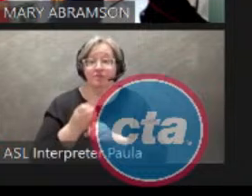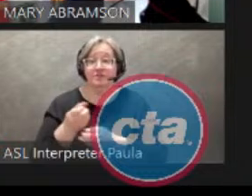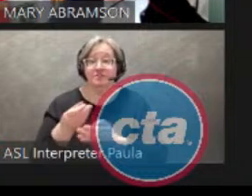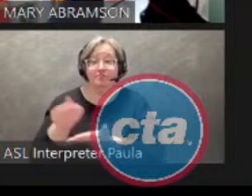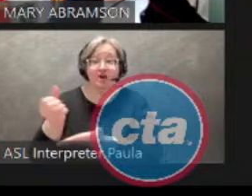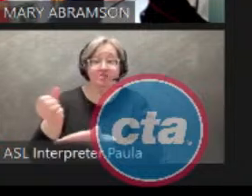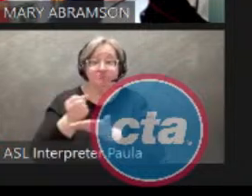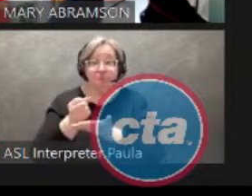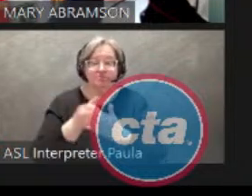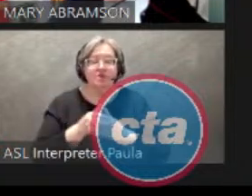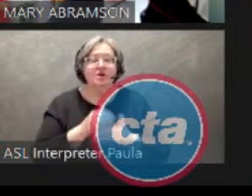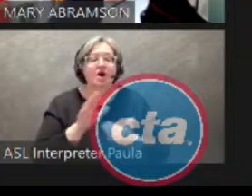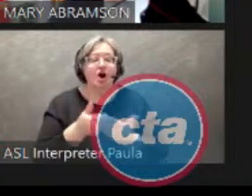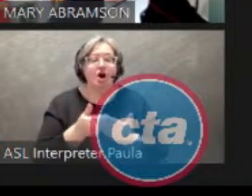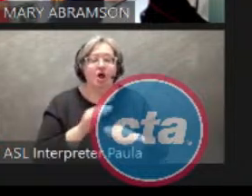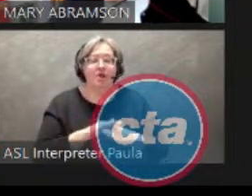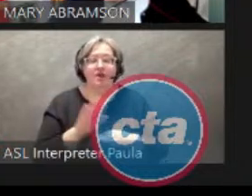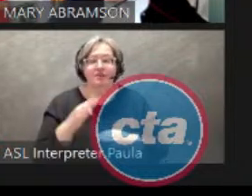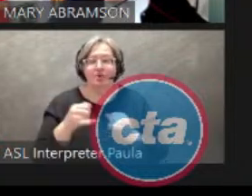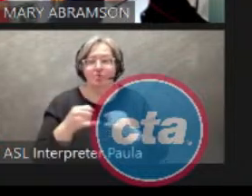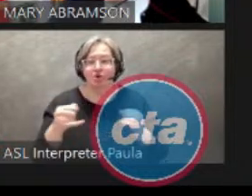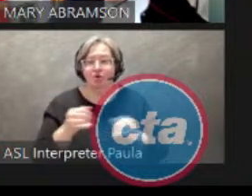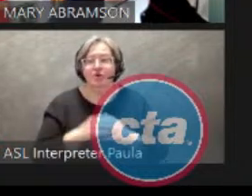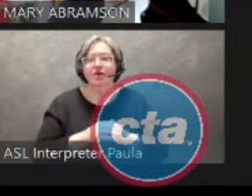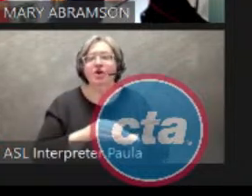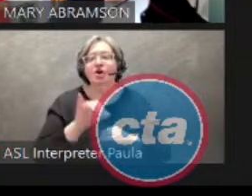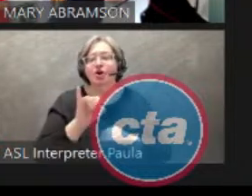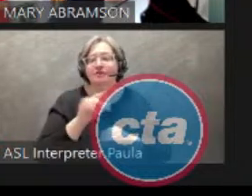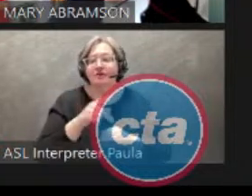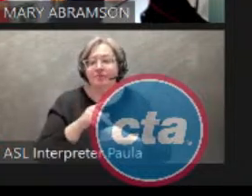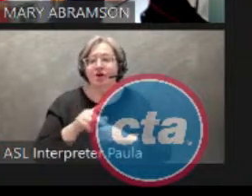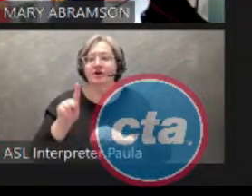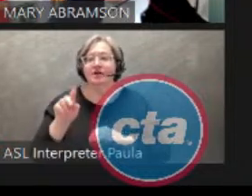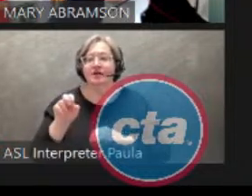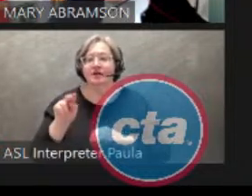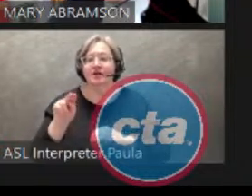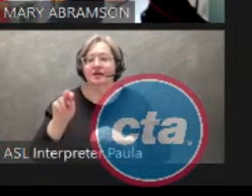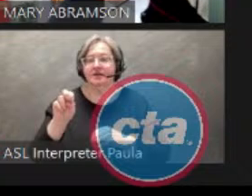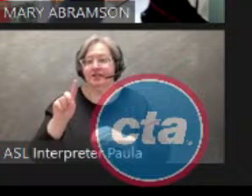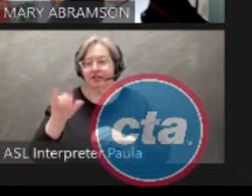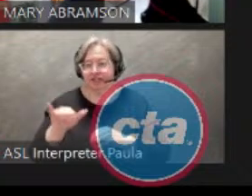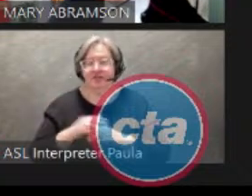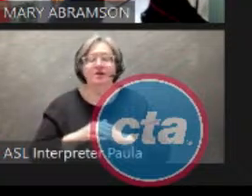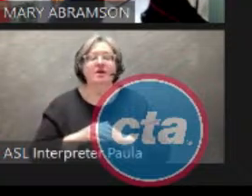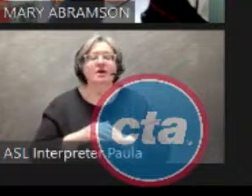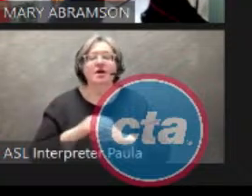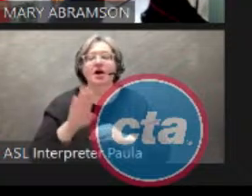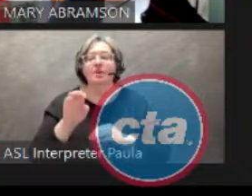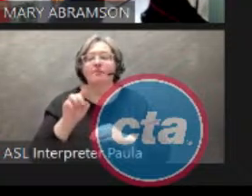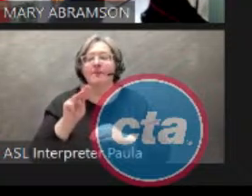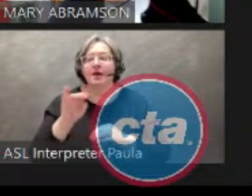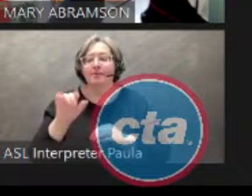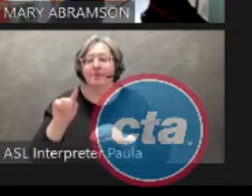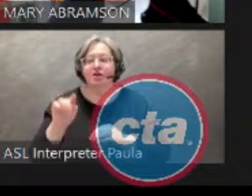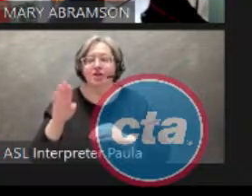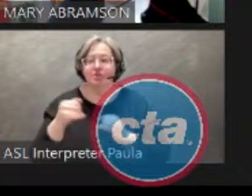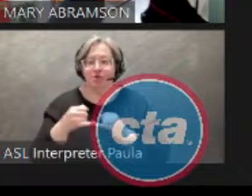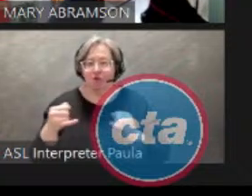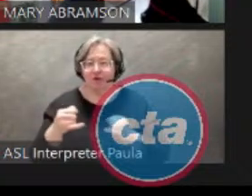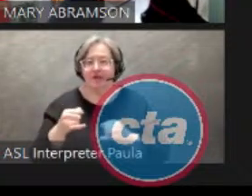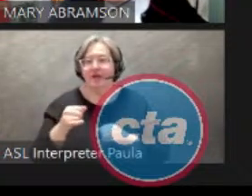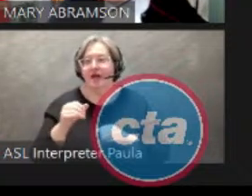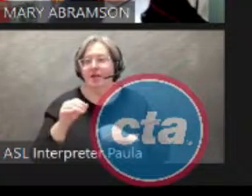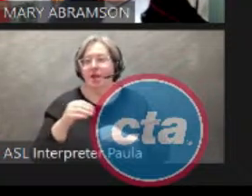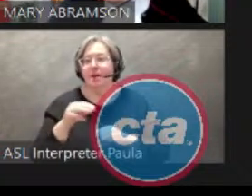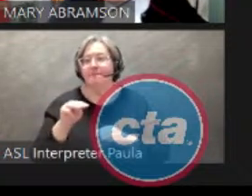is all on the Blue Line, which is Irving Park and the Kennedy, Belmont, Blue Line subway, as well as Pulaski on the Congress